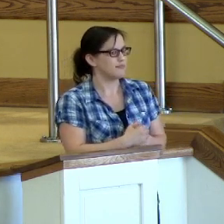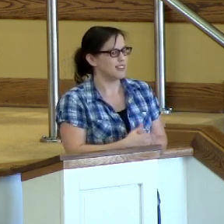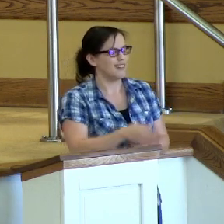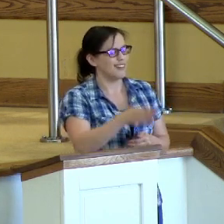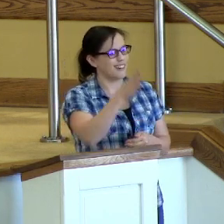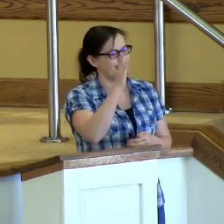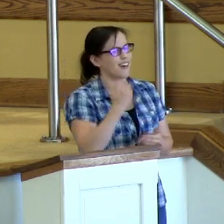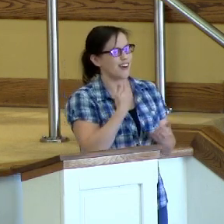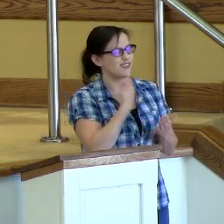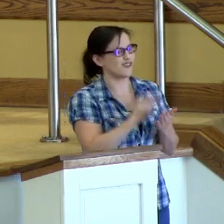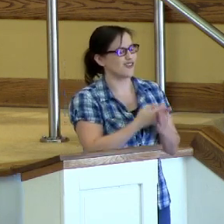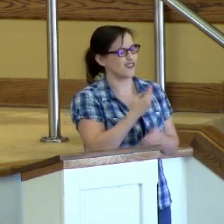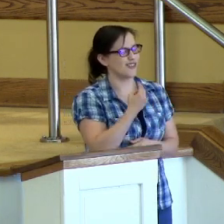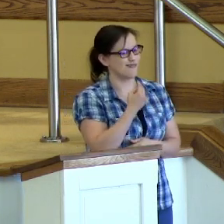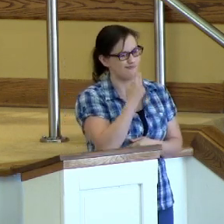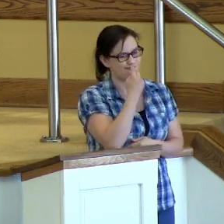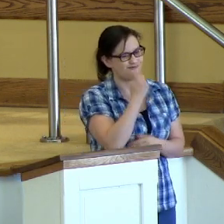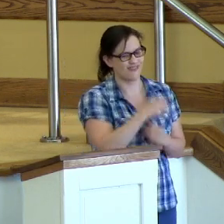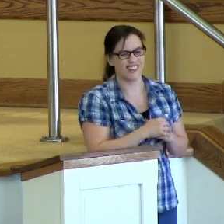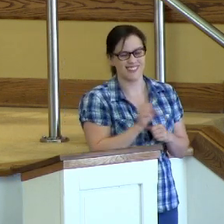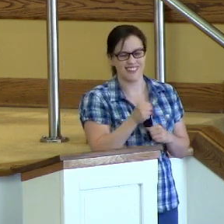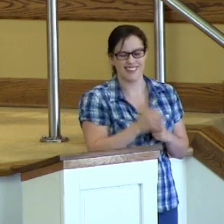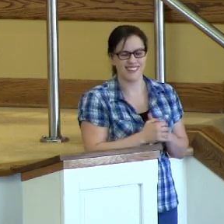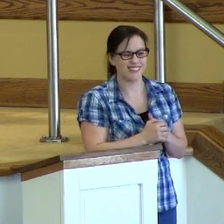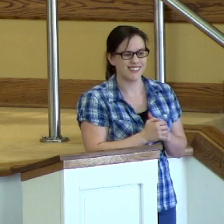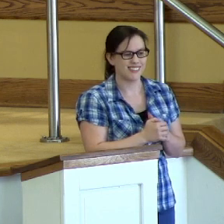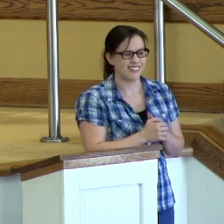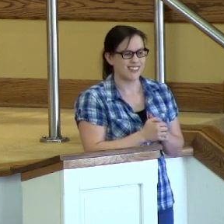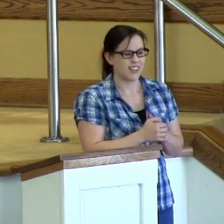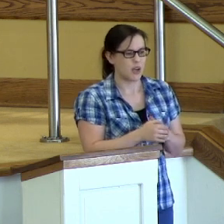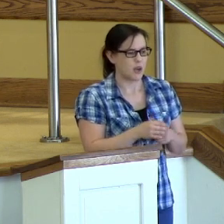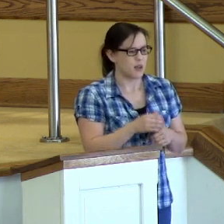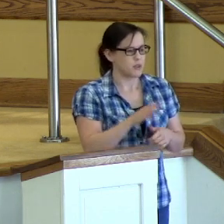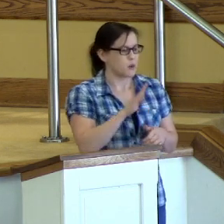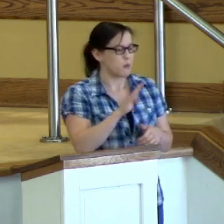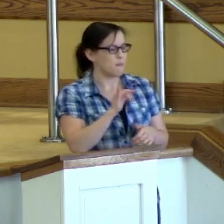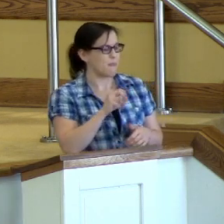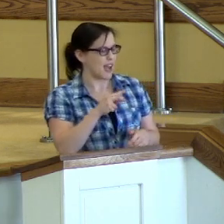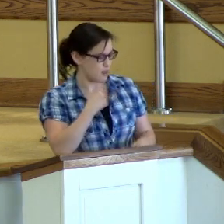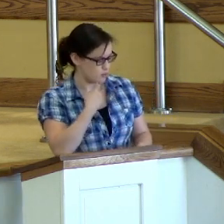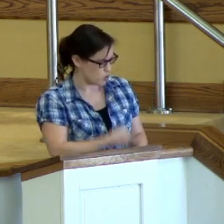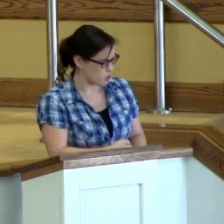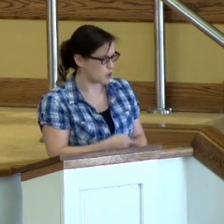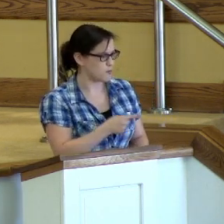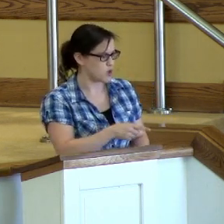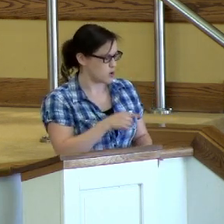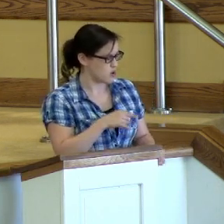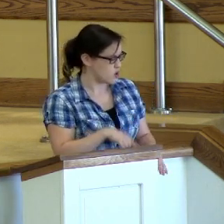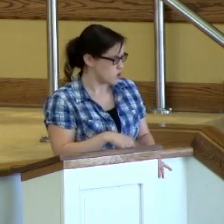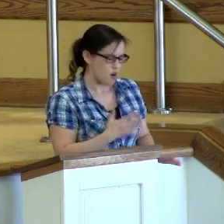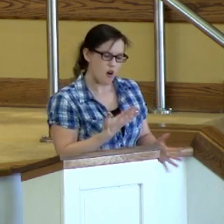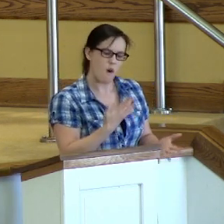he? He has such a humor. But when Balaam said unto the ass, because thou hast mocked me,